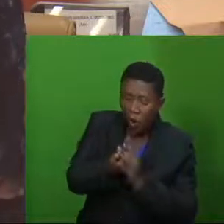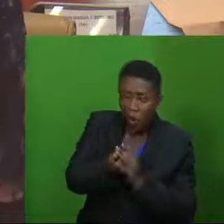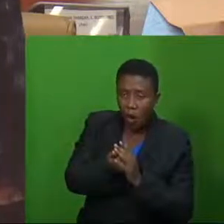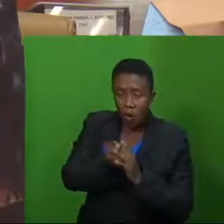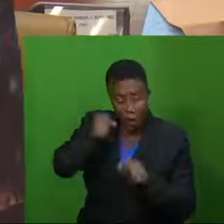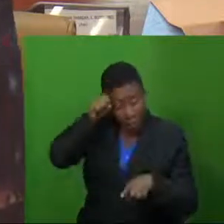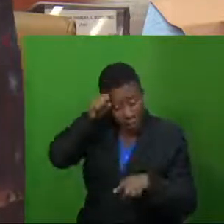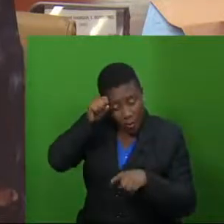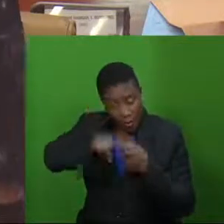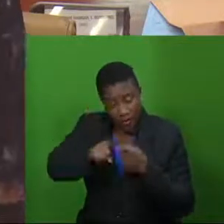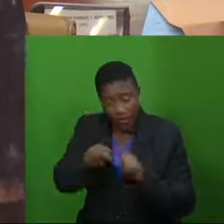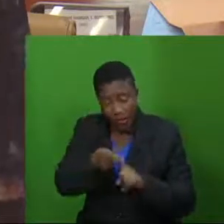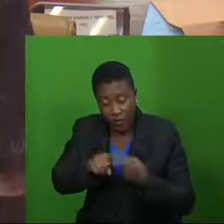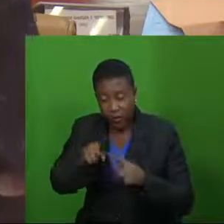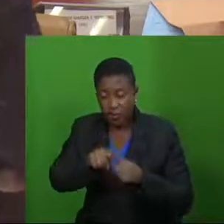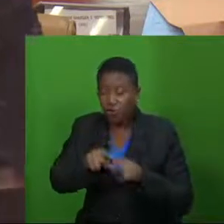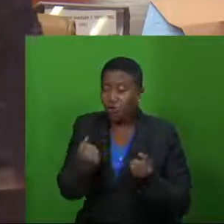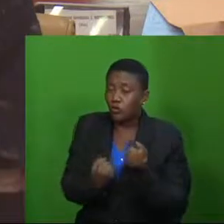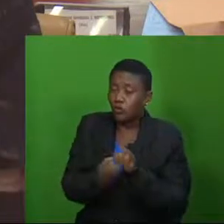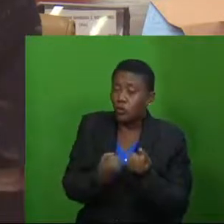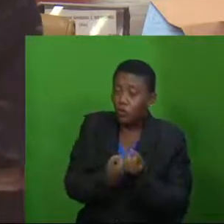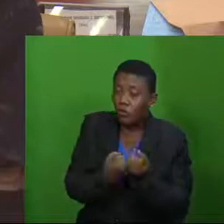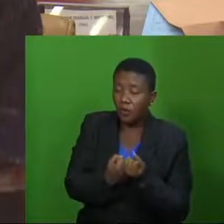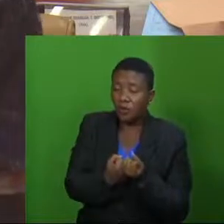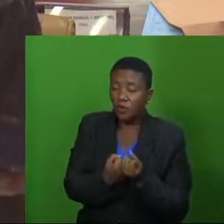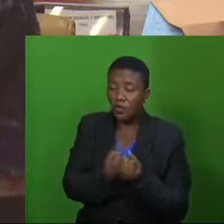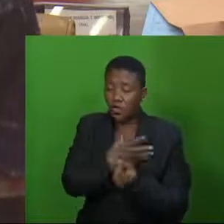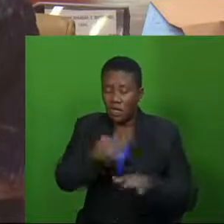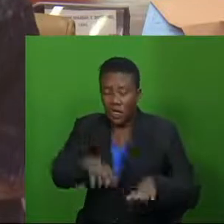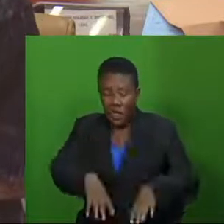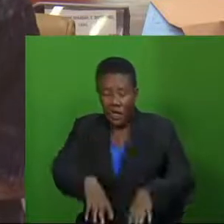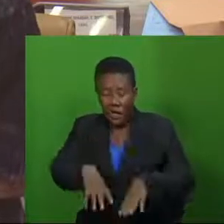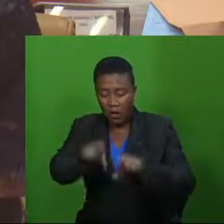to support and let us adopt